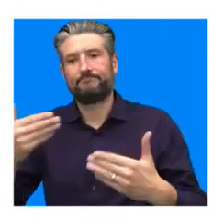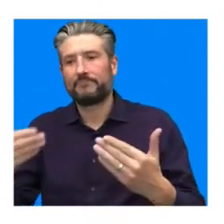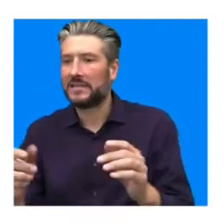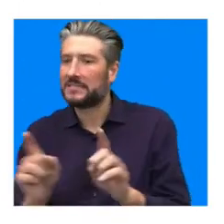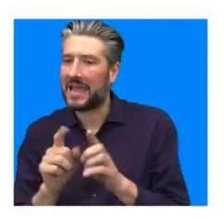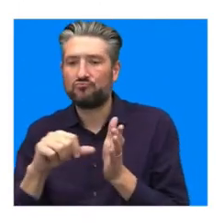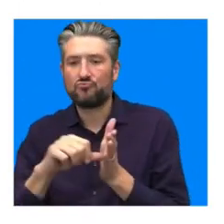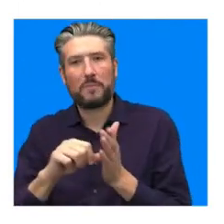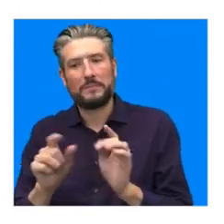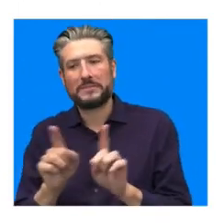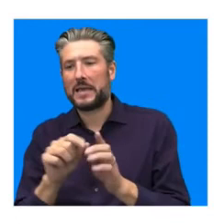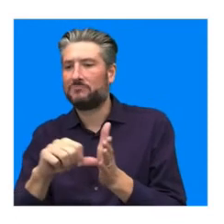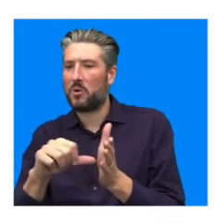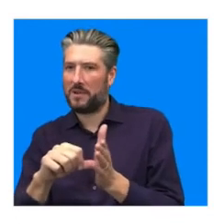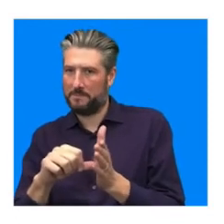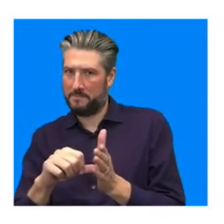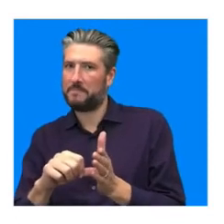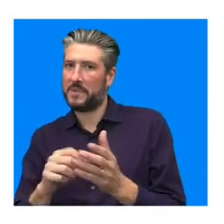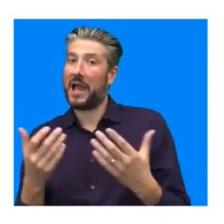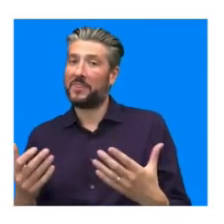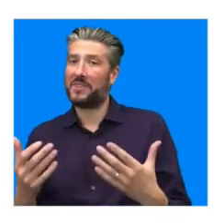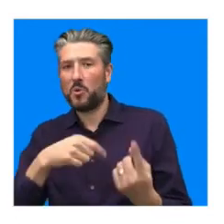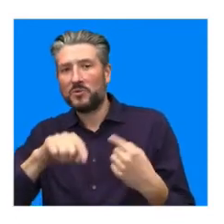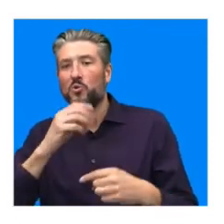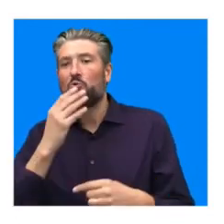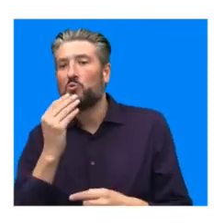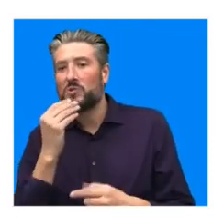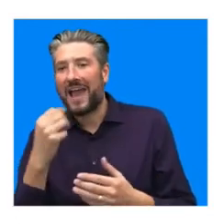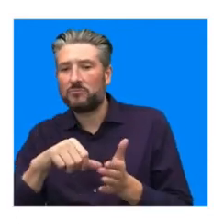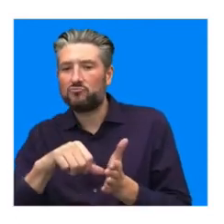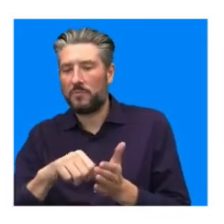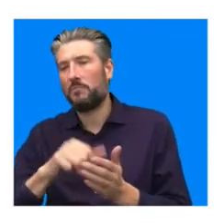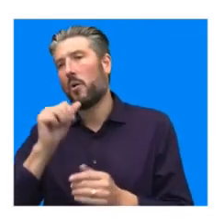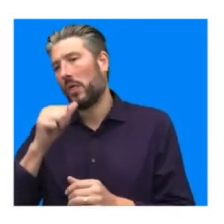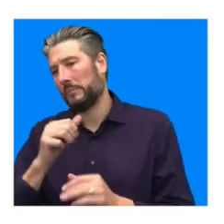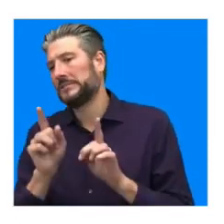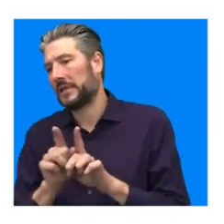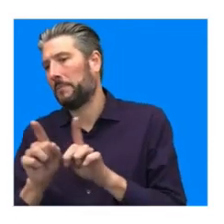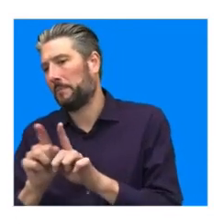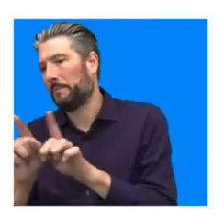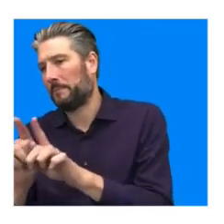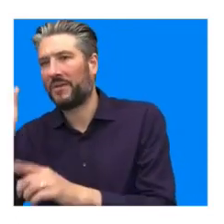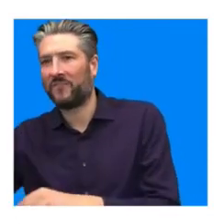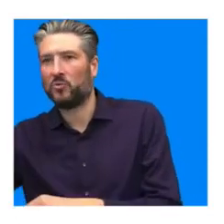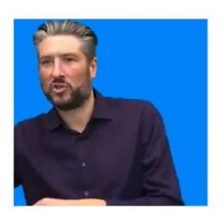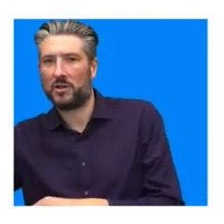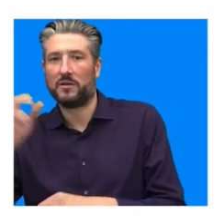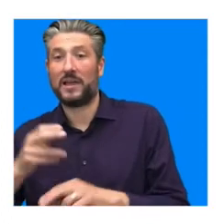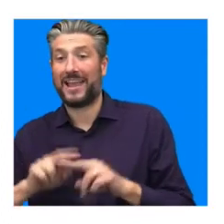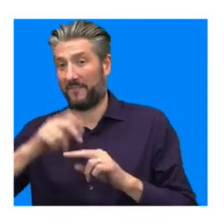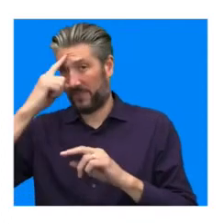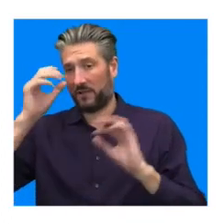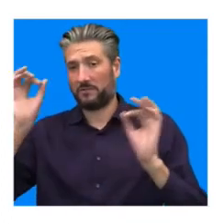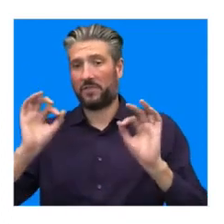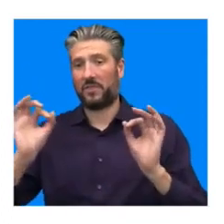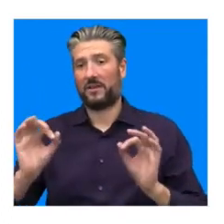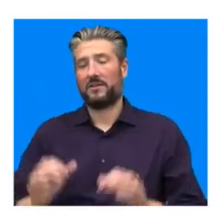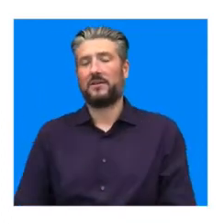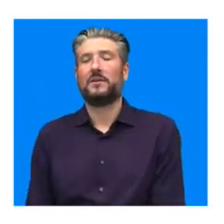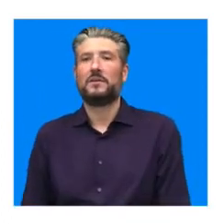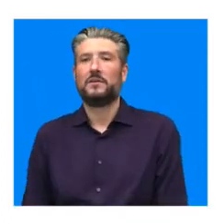user of description today is finding, and beyond that for all disabilities, is a new technology that everyone is all